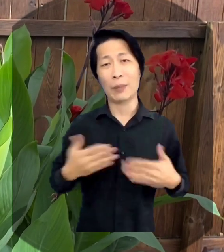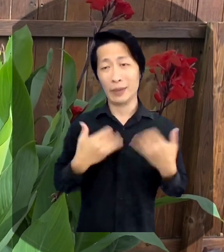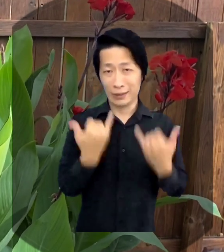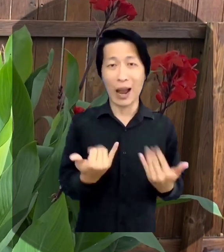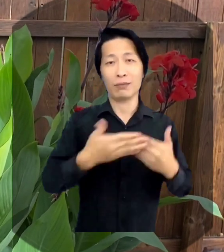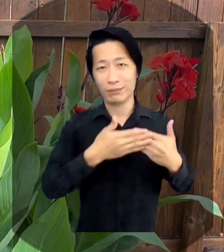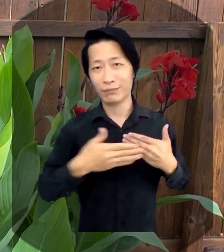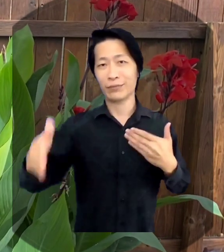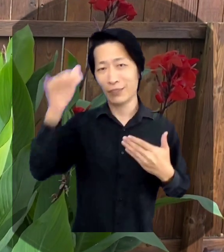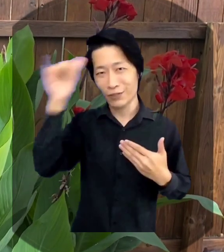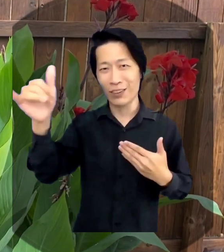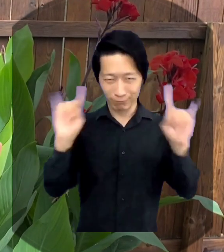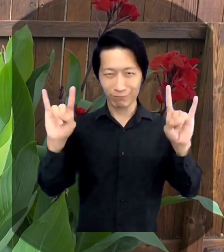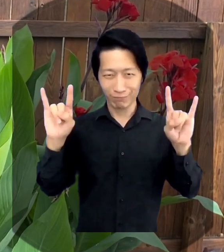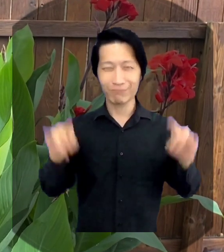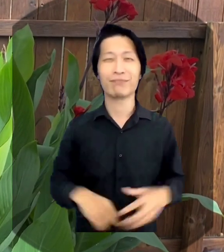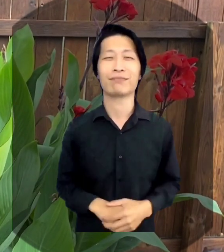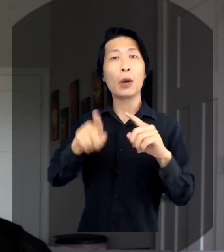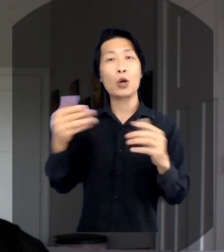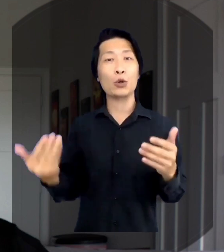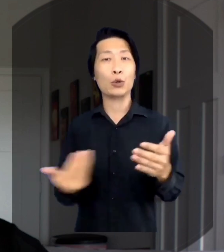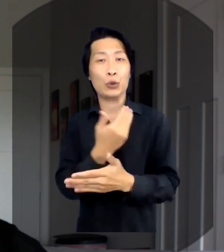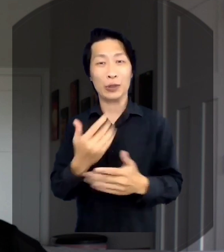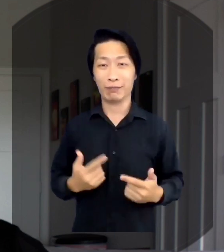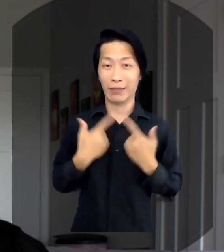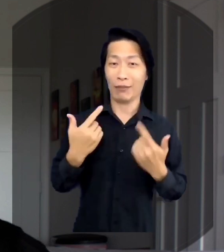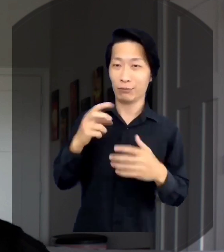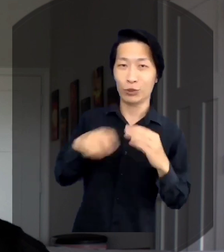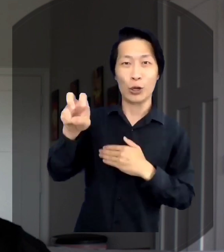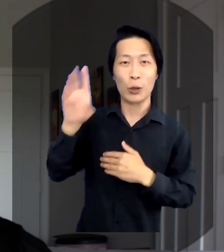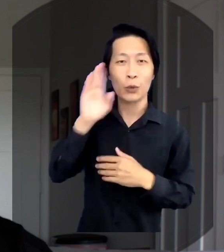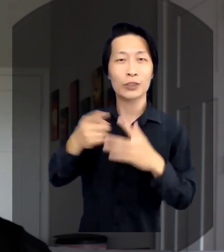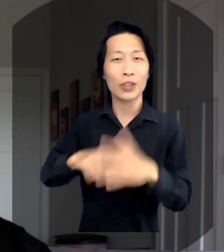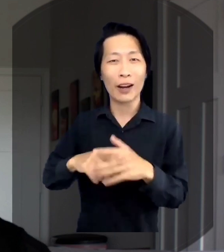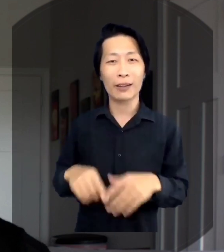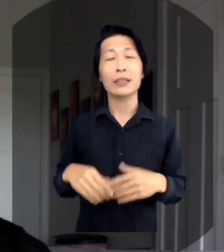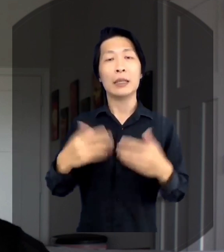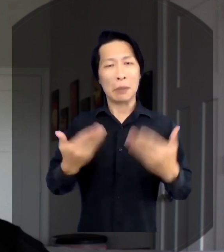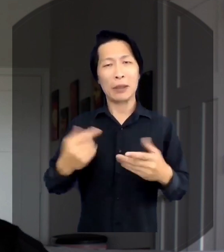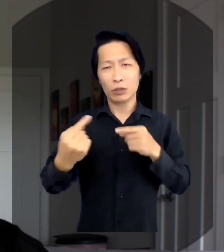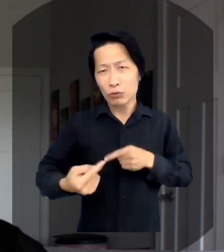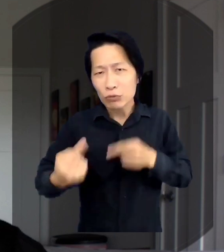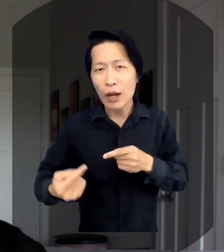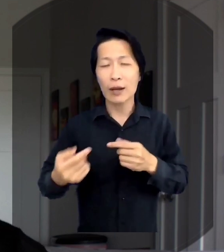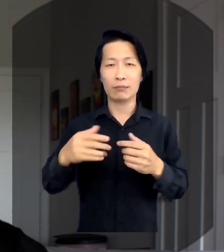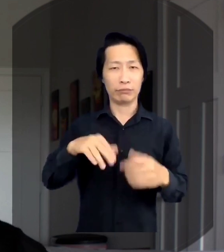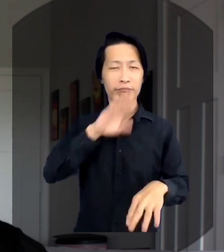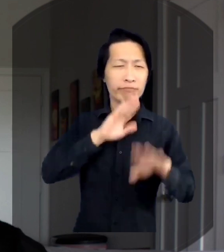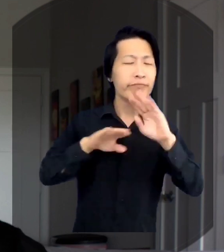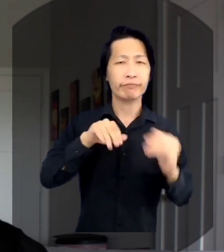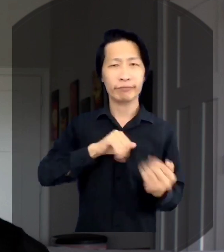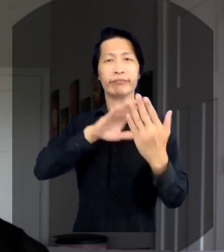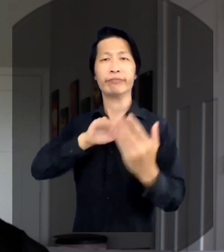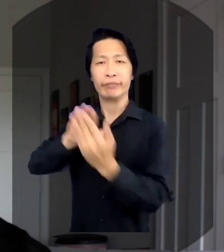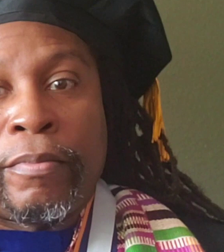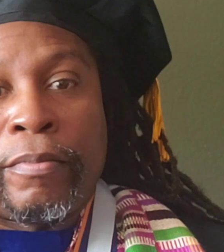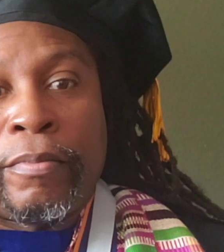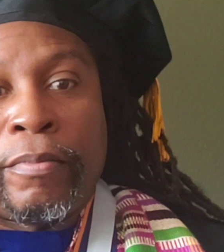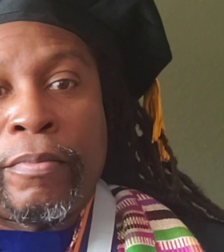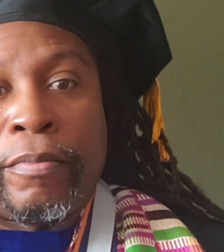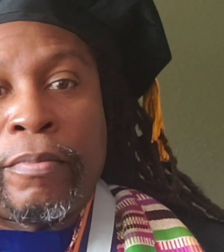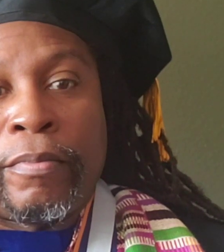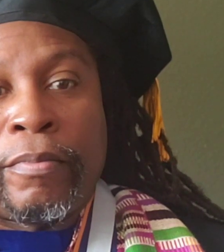Texas, but the world. Did you know that the UT Longhorn is the most recognized college symbol across the whole world? I should probably fact check that. But the hundreds